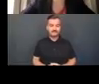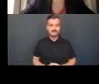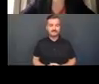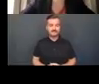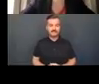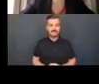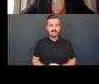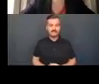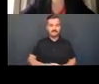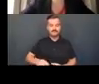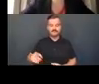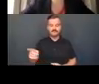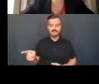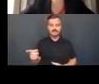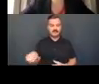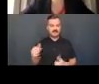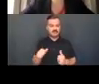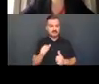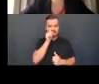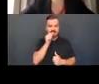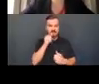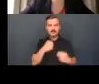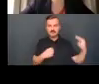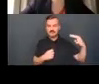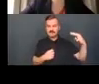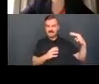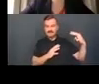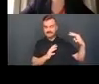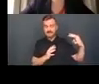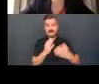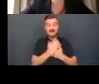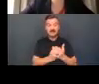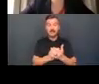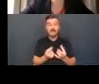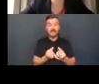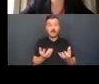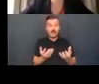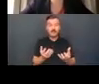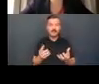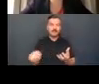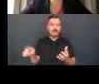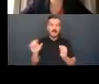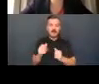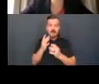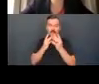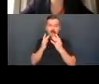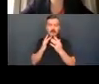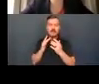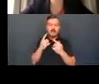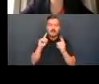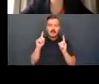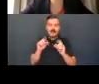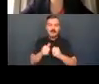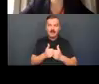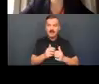In part to cope with this surveillance and rigidity, some participants managed to make ends meet through informal survival